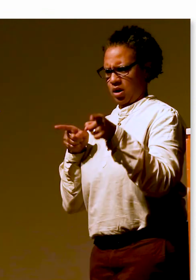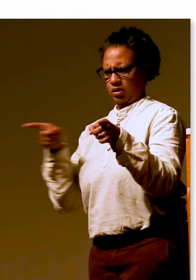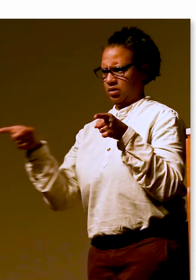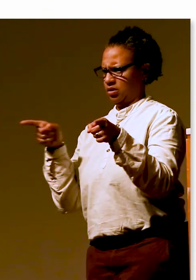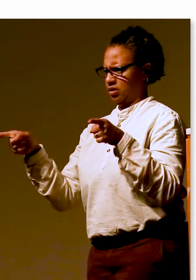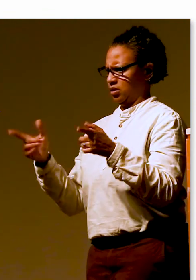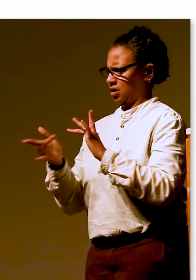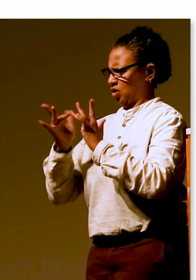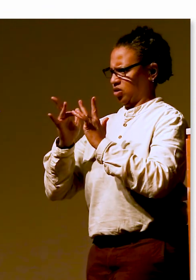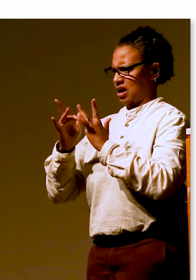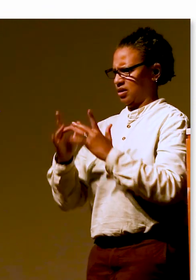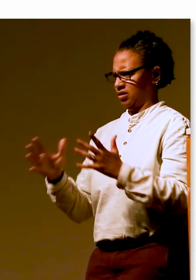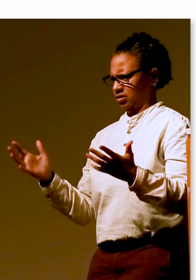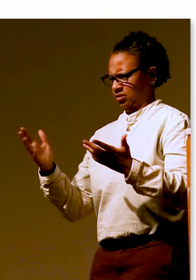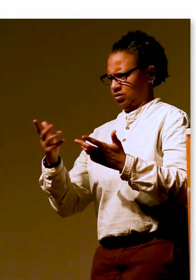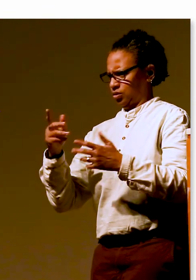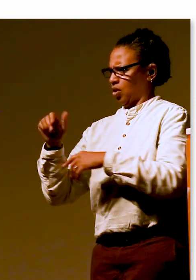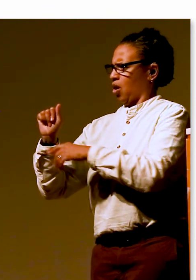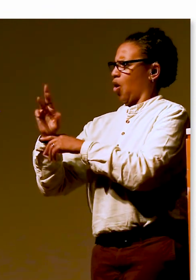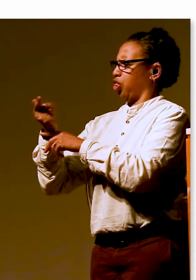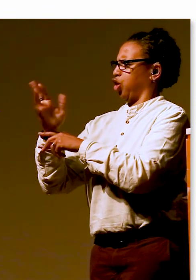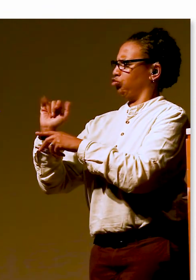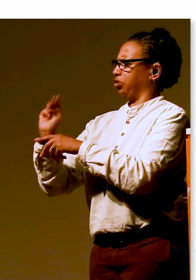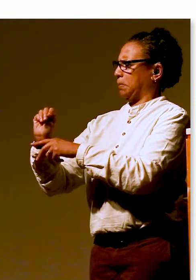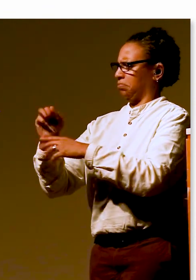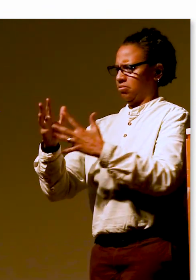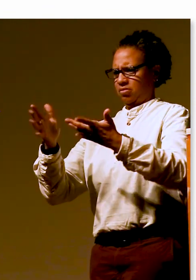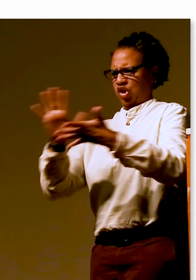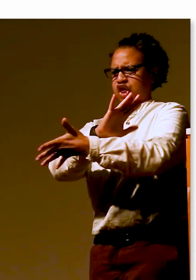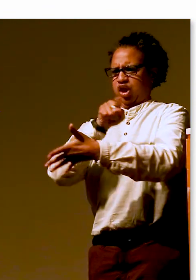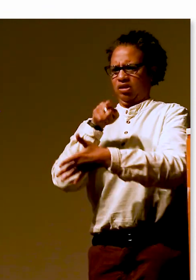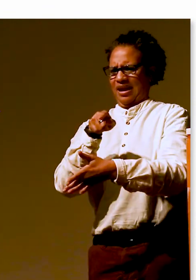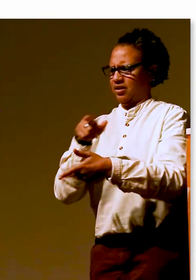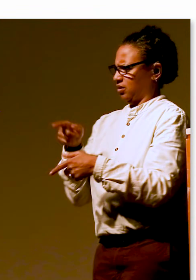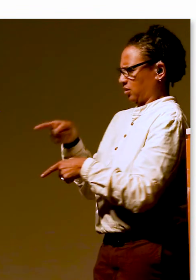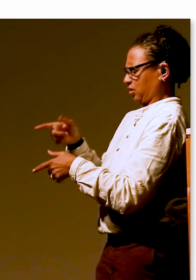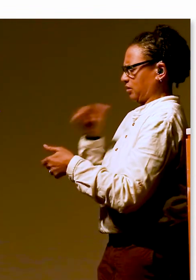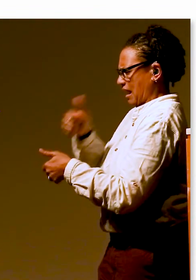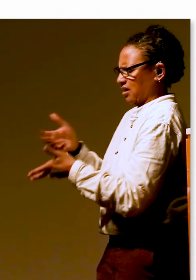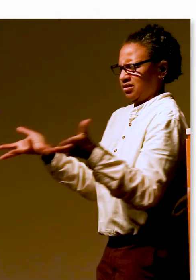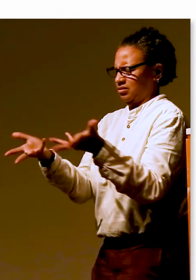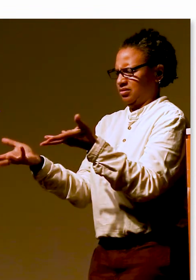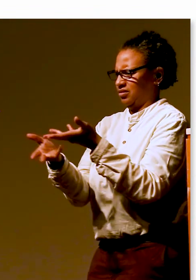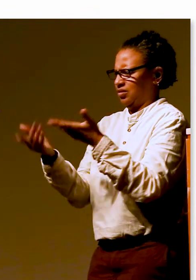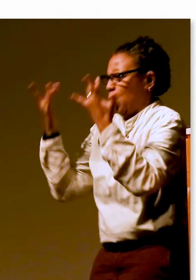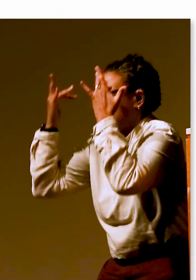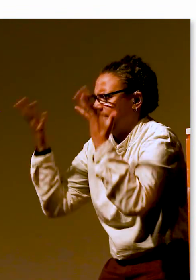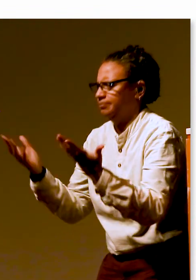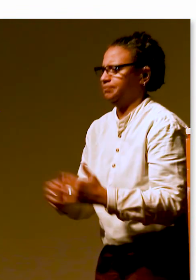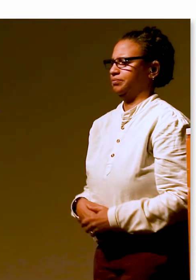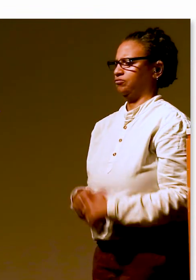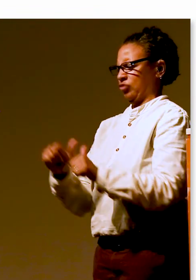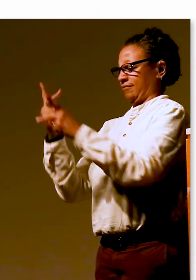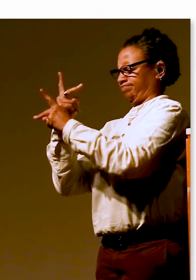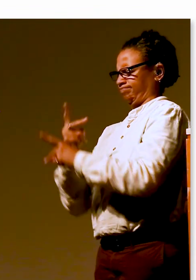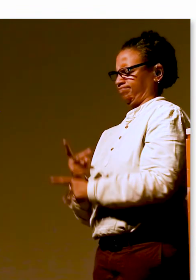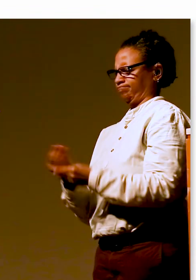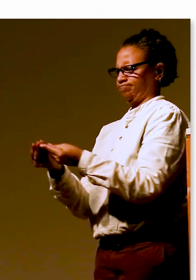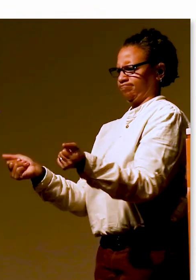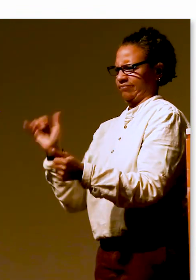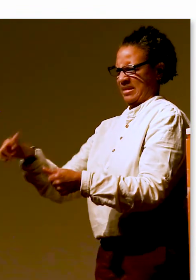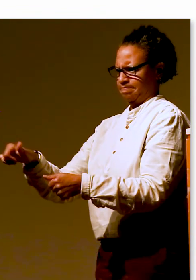So all that to say, I too am confused about all of these things. I too am angry about these things. But because of the work that I've done